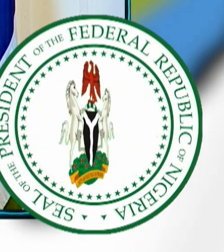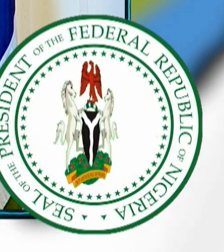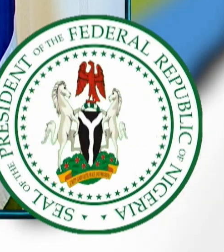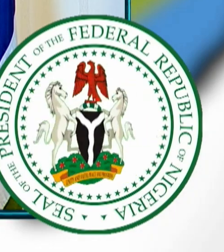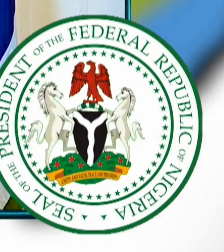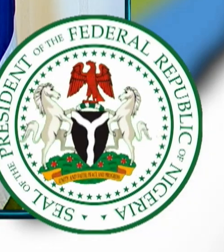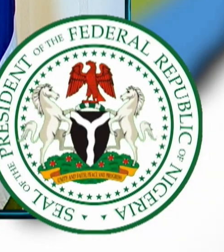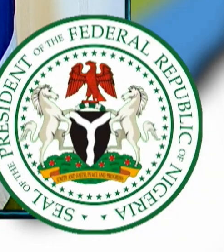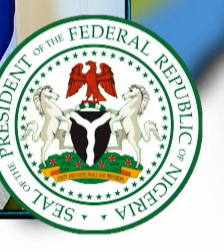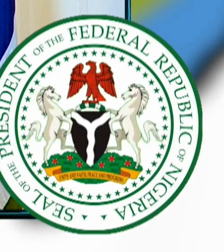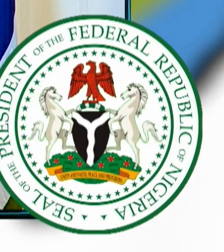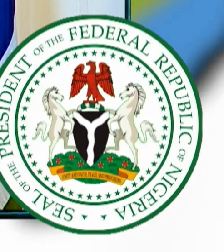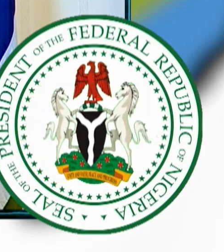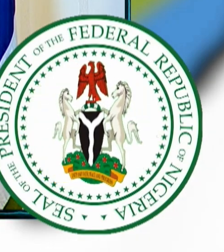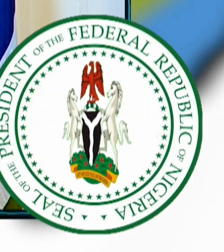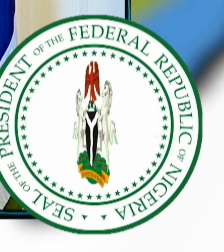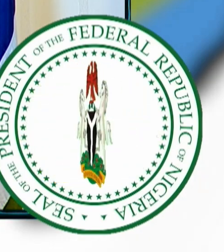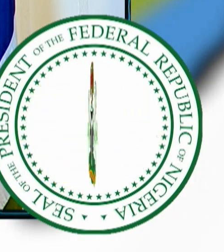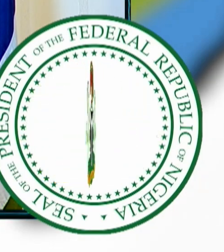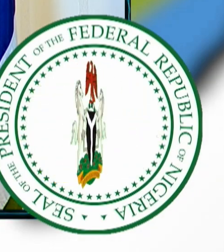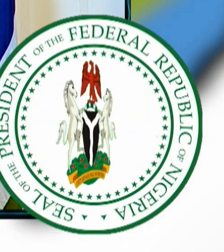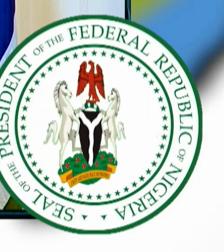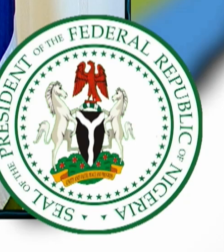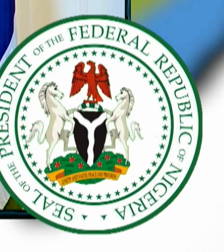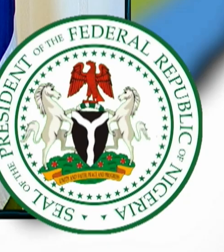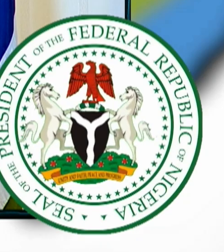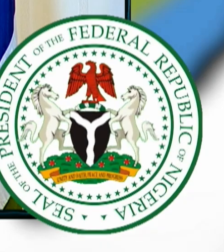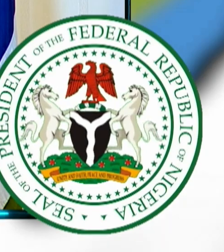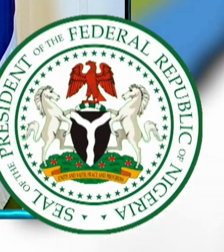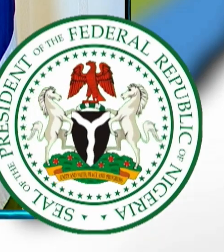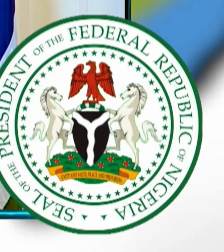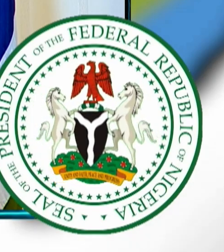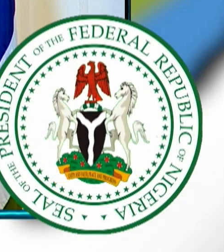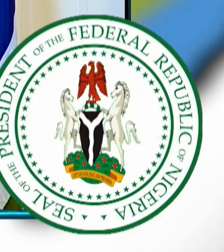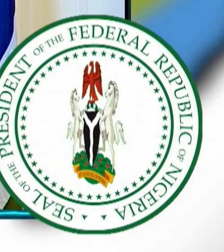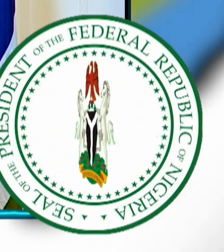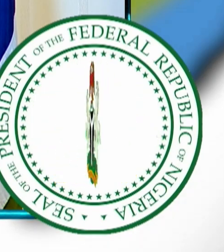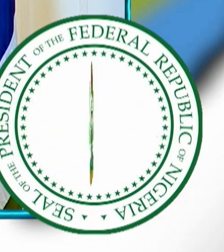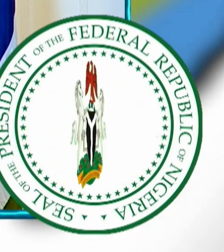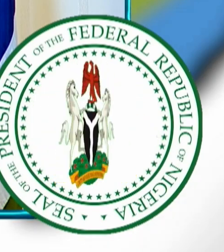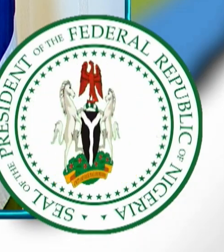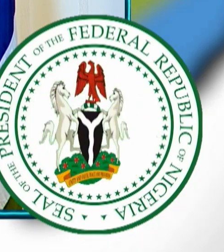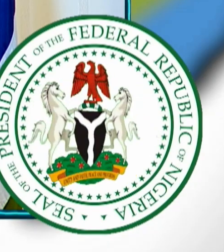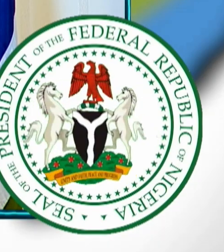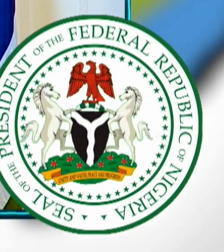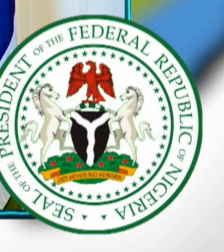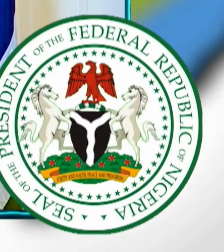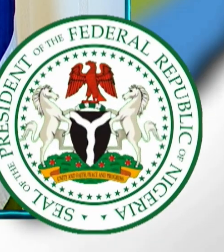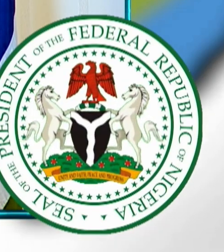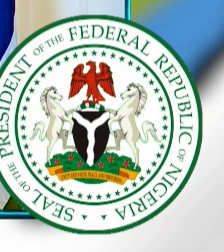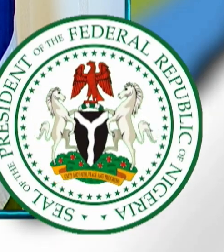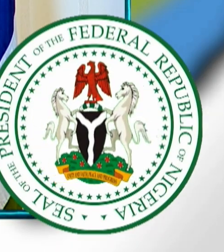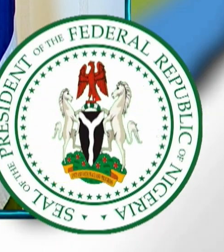Additionally, we have secured $620 million under the Digital and Creative